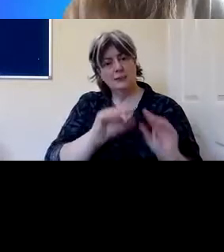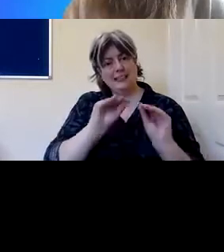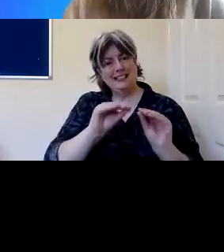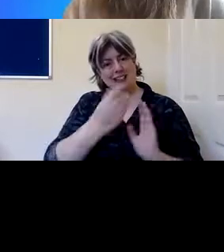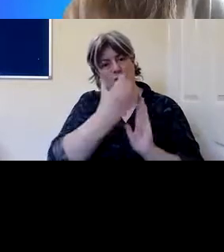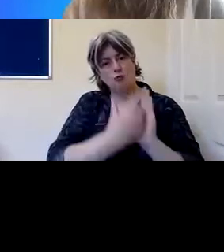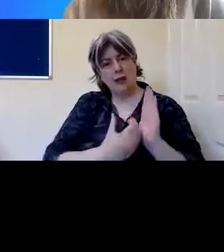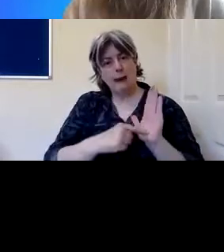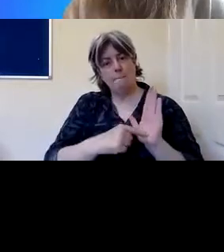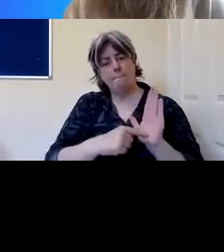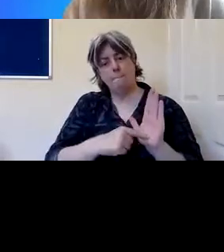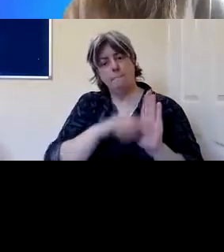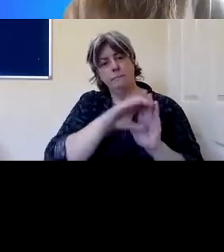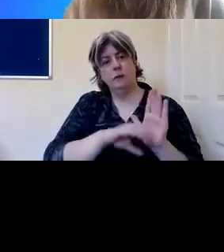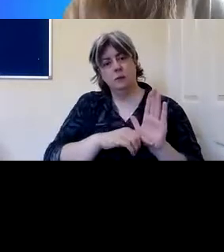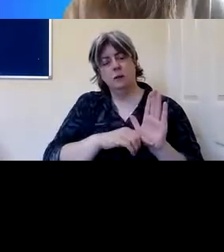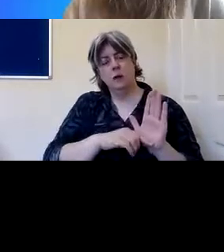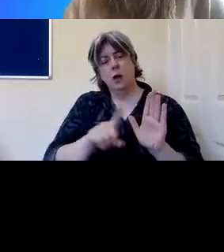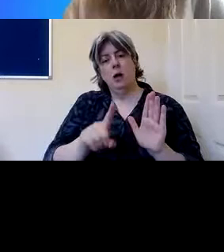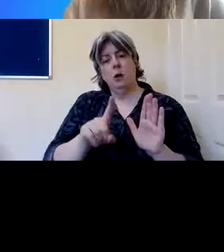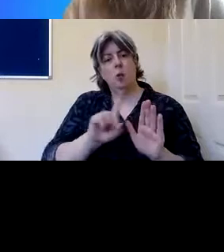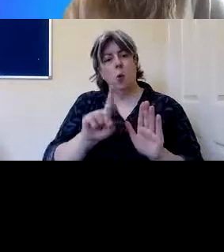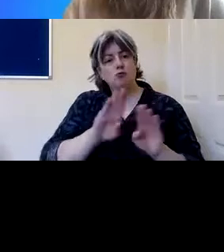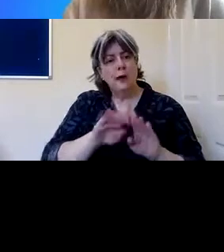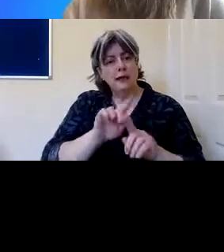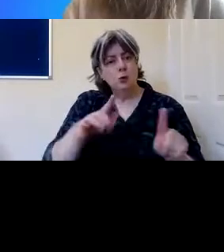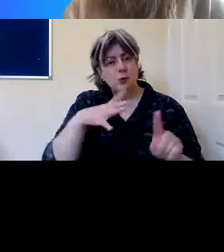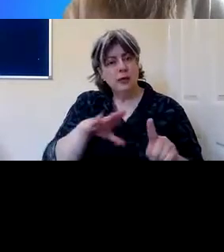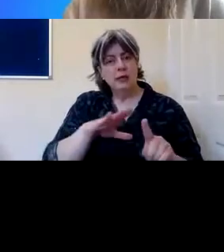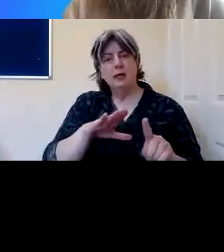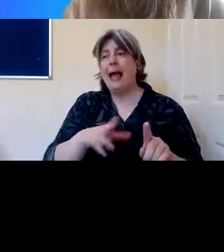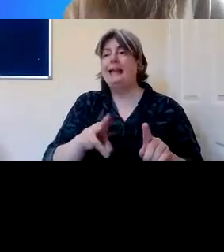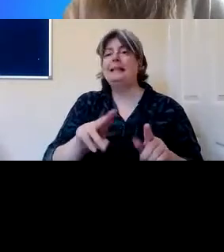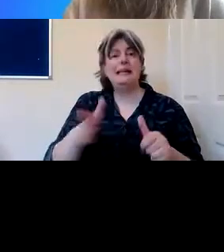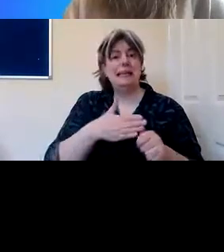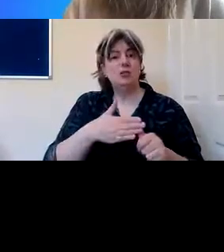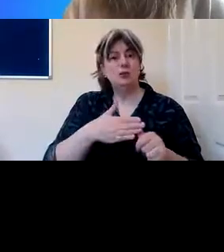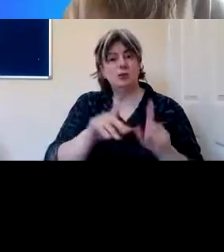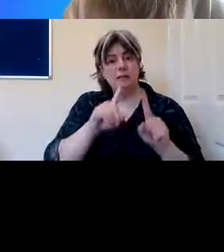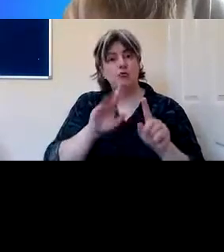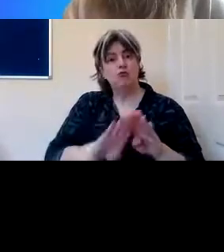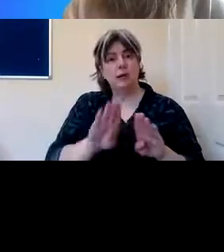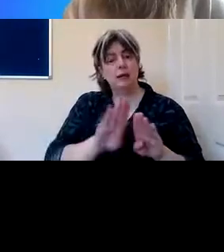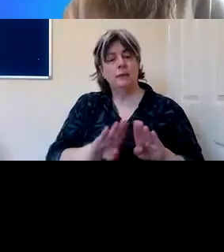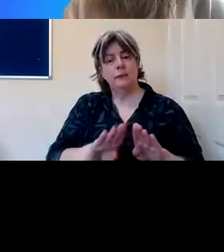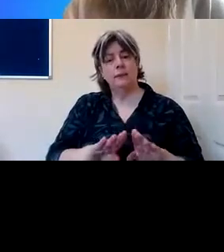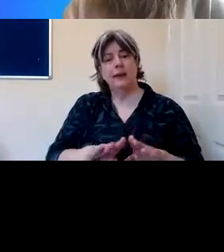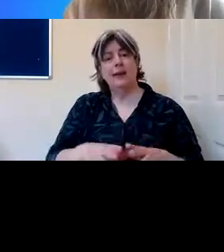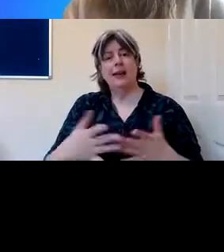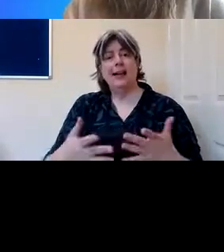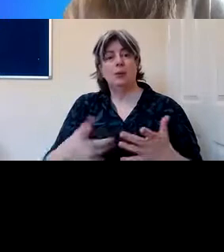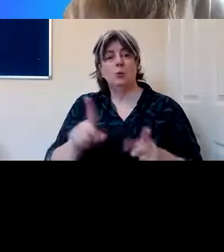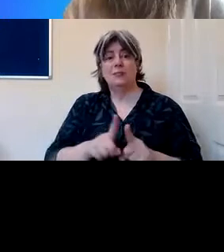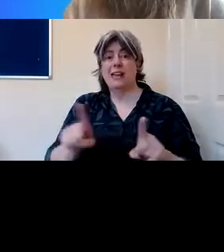what do we need to do to initial teacher training to get that fit for purpose, and likewise with the inspection for a year. I mean, I'm